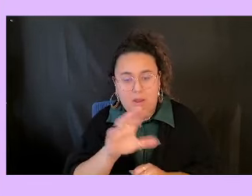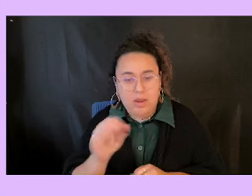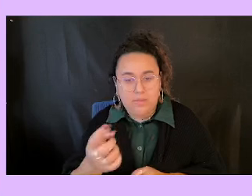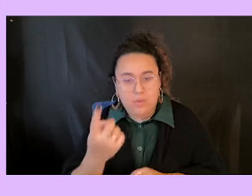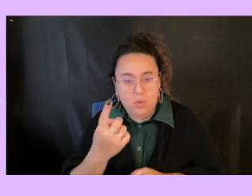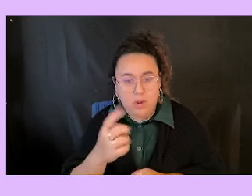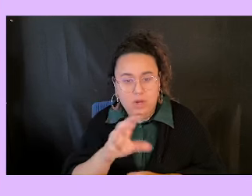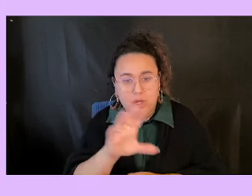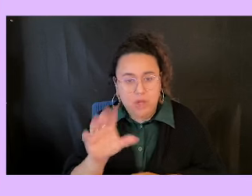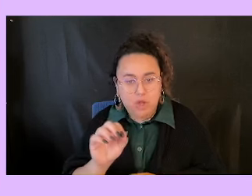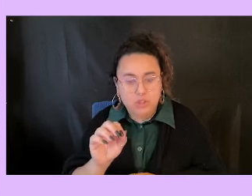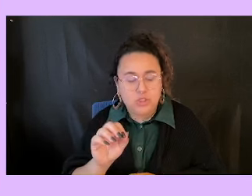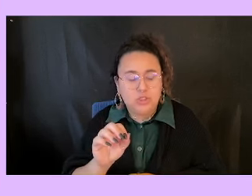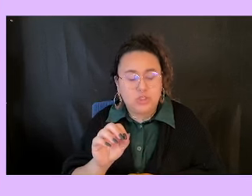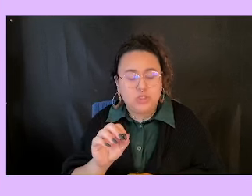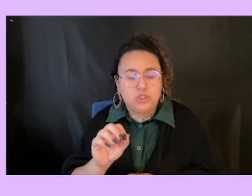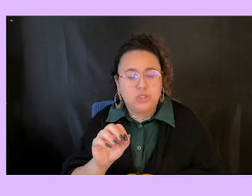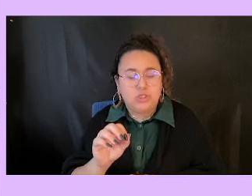kind of values